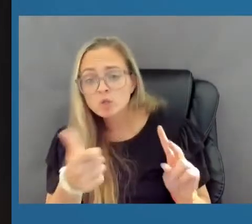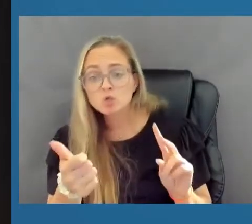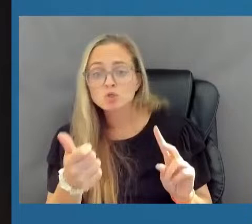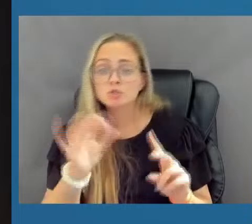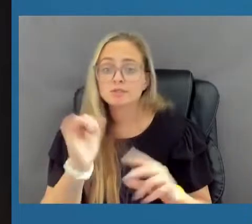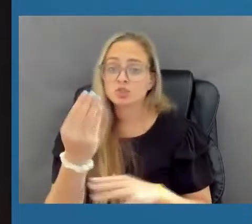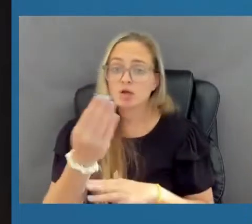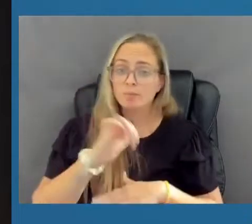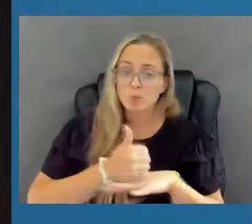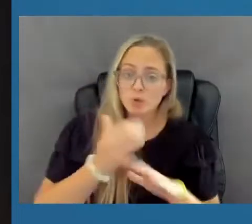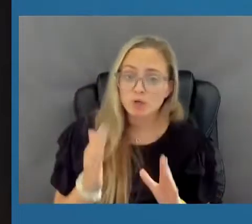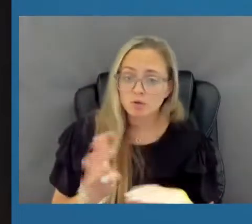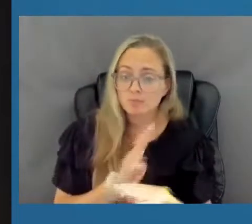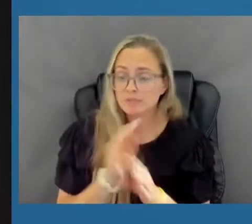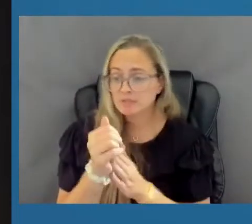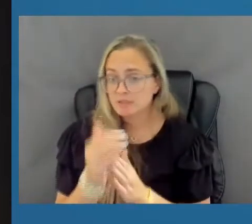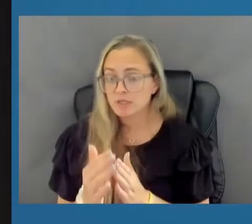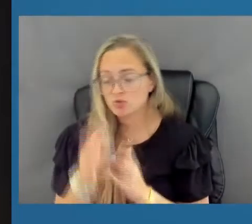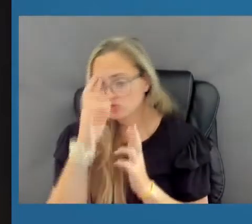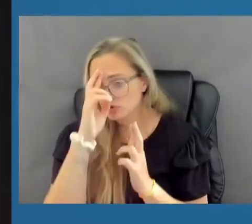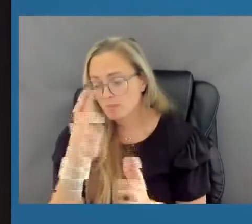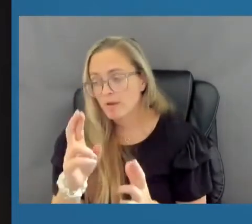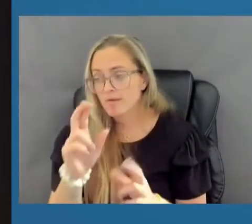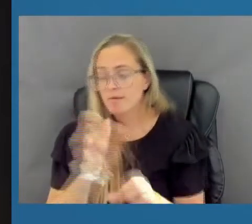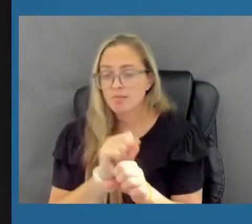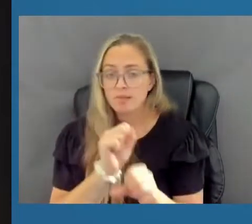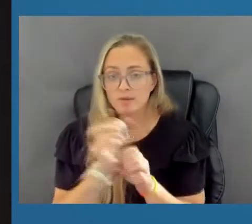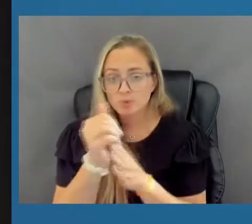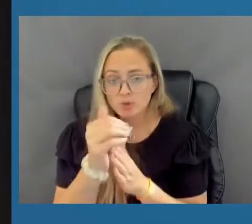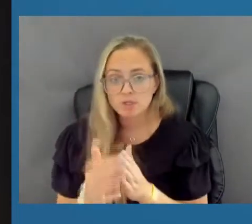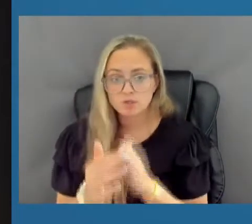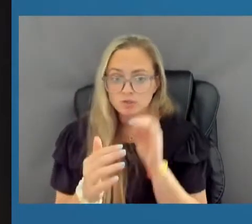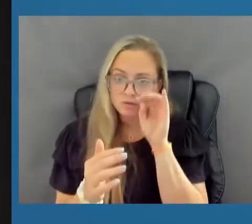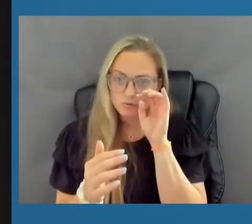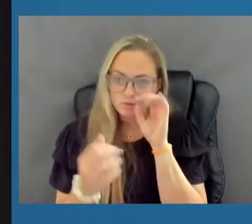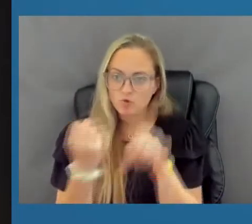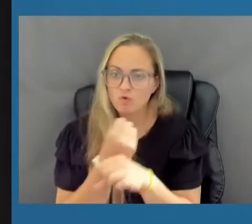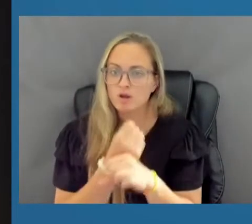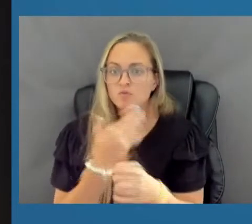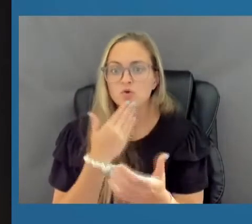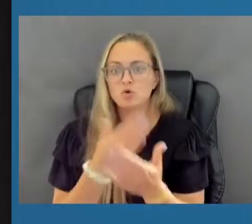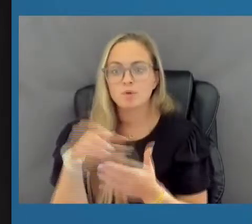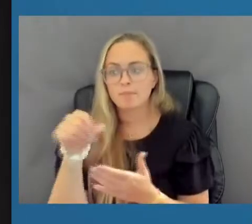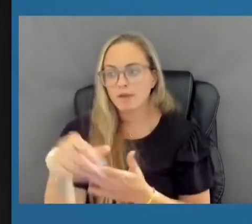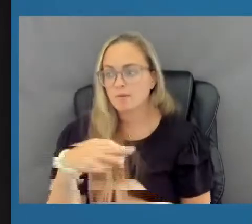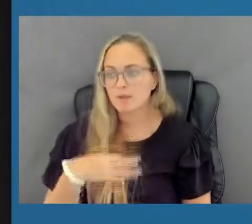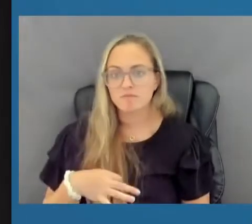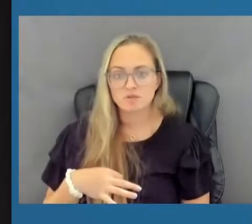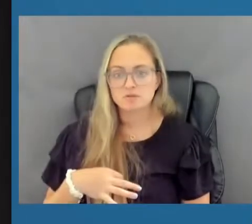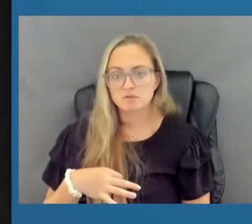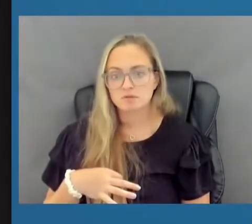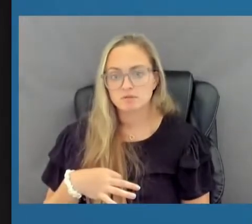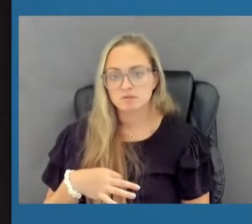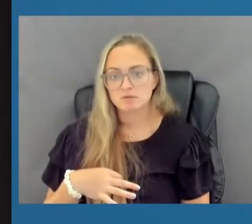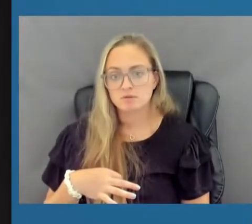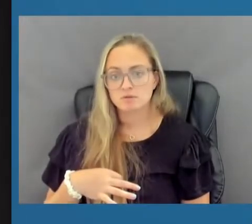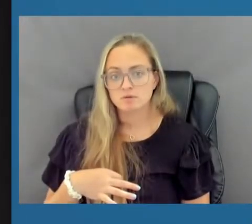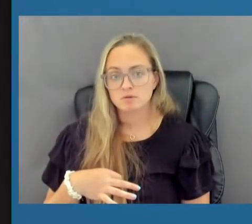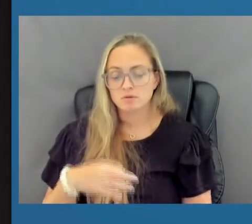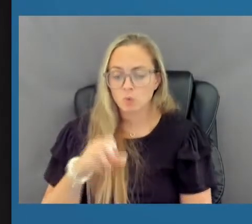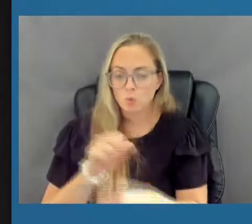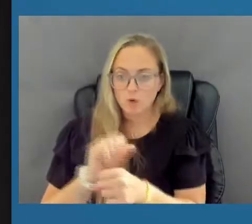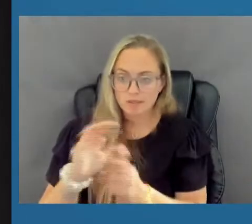business leaders, I respect you, our labor leaders who are fighting for good wages and benefits and work